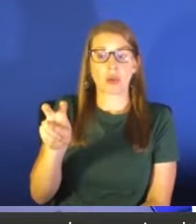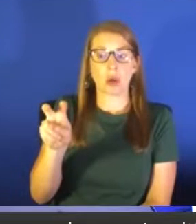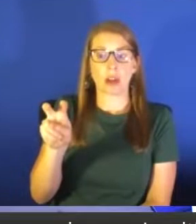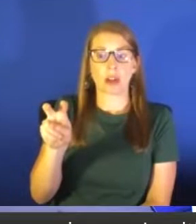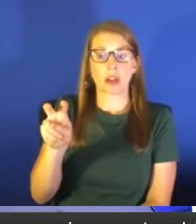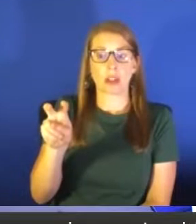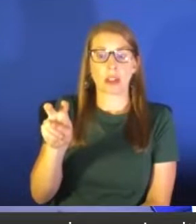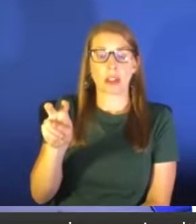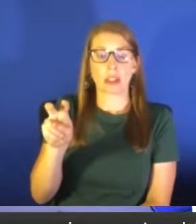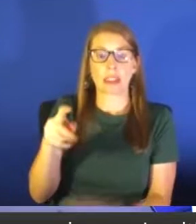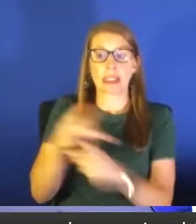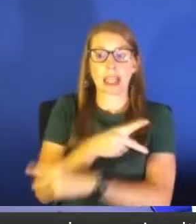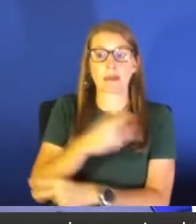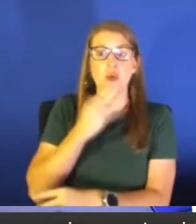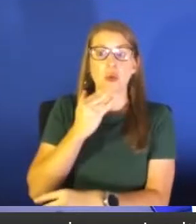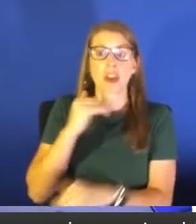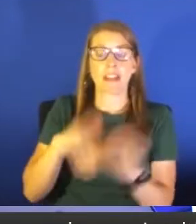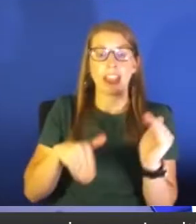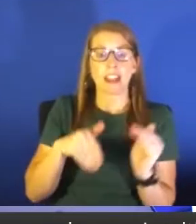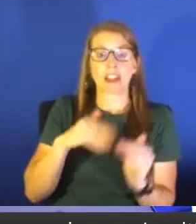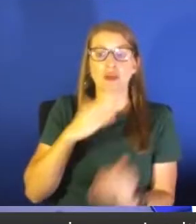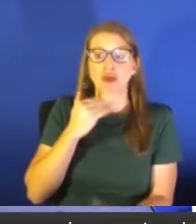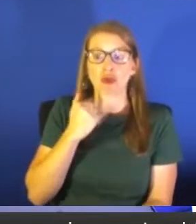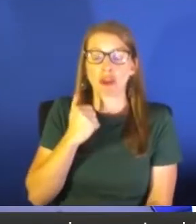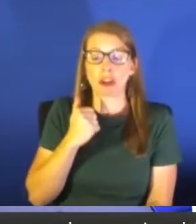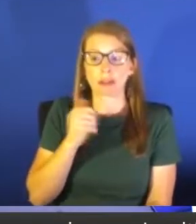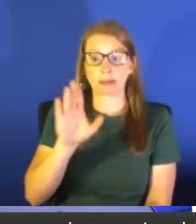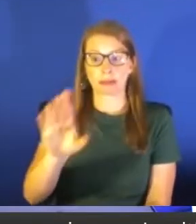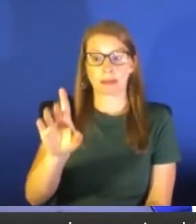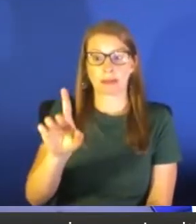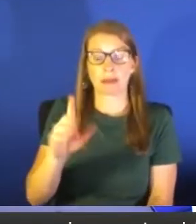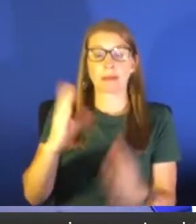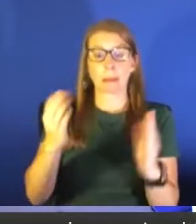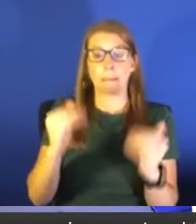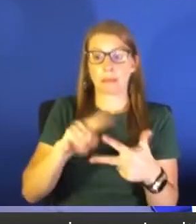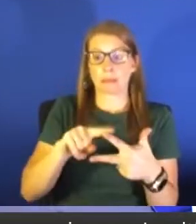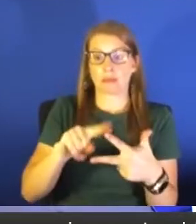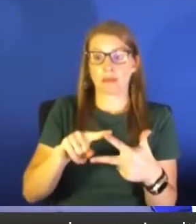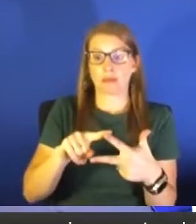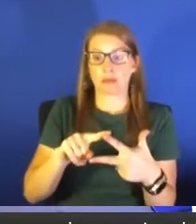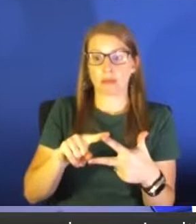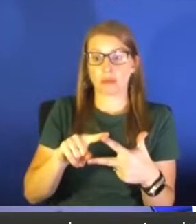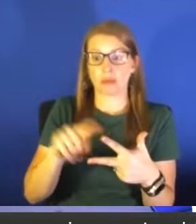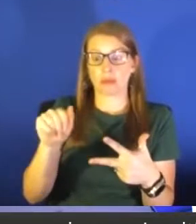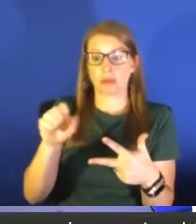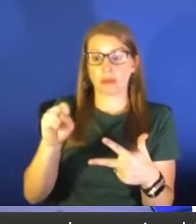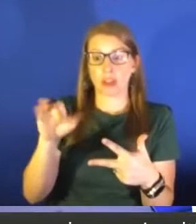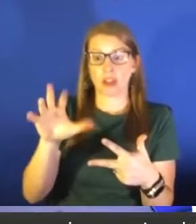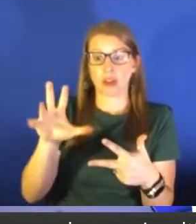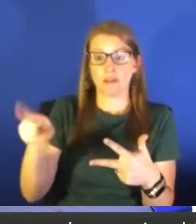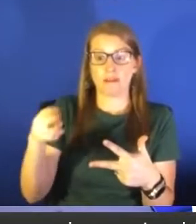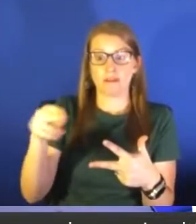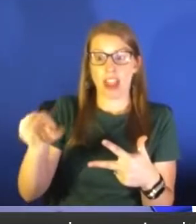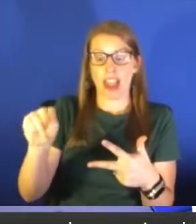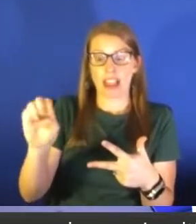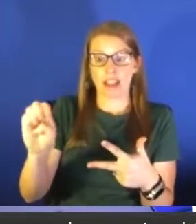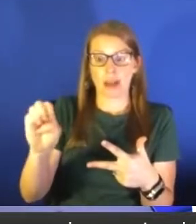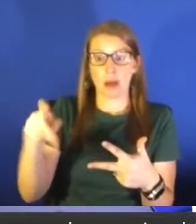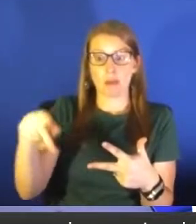sweeter than sugar. Now that sounded like a lot, but wait. There's asulfame,